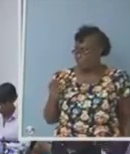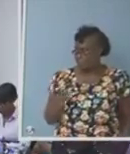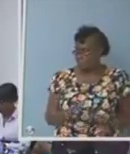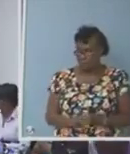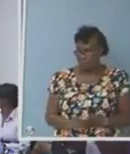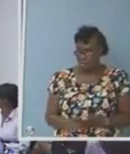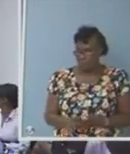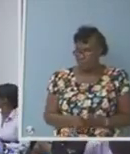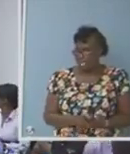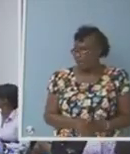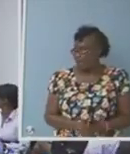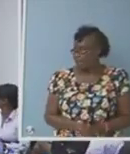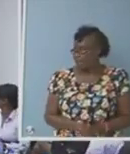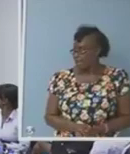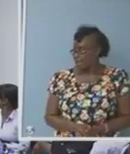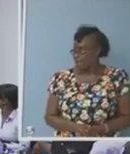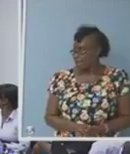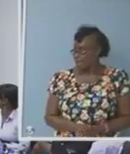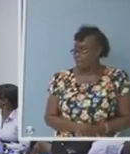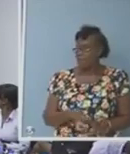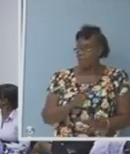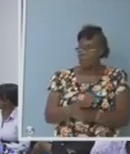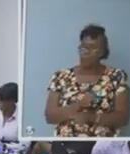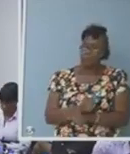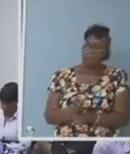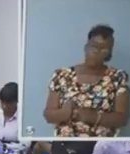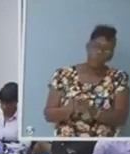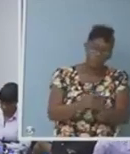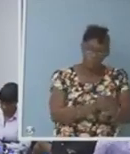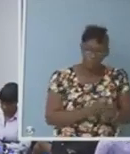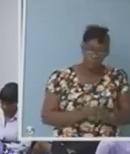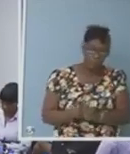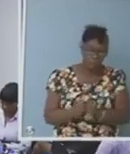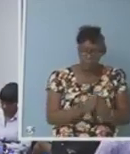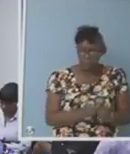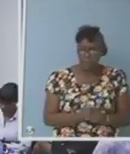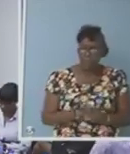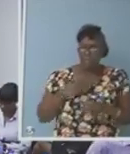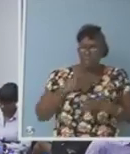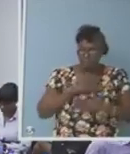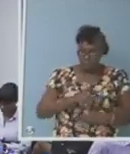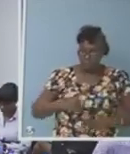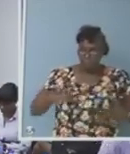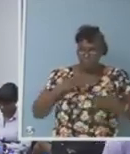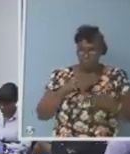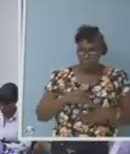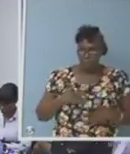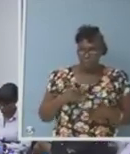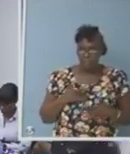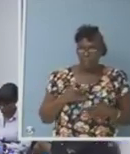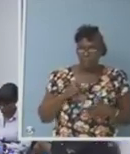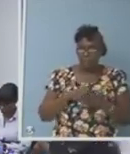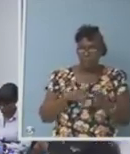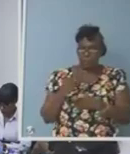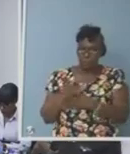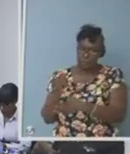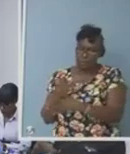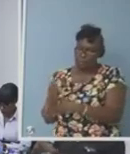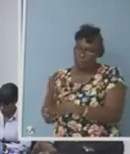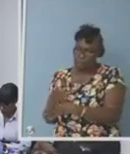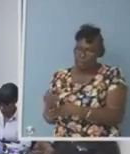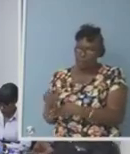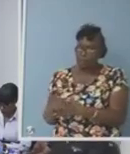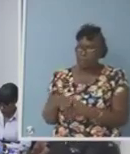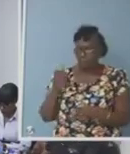members of the media, we are working hand in hand, and we do appreciate the information that we share, that you share on our